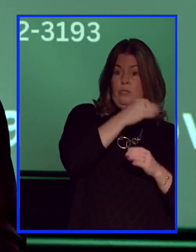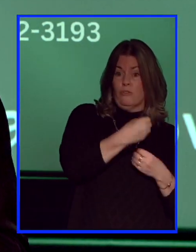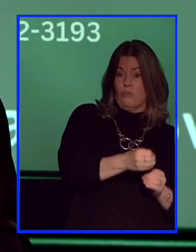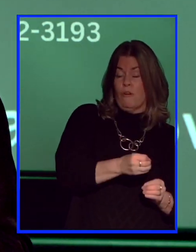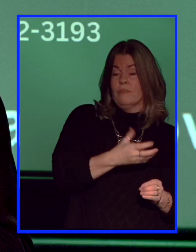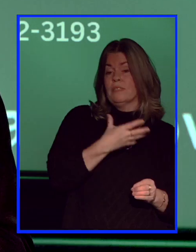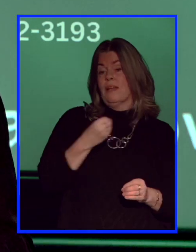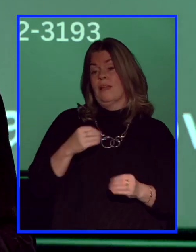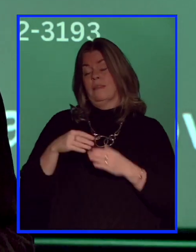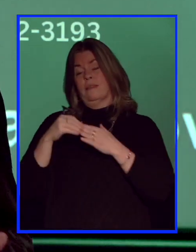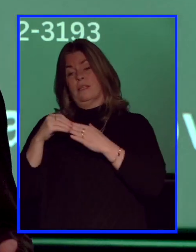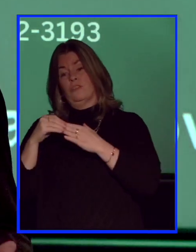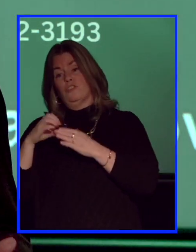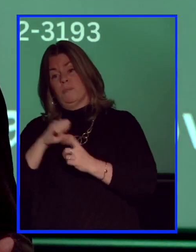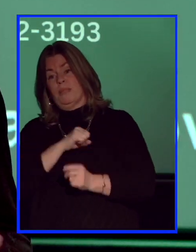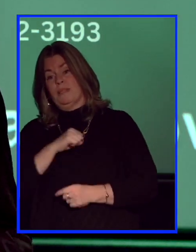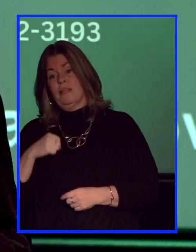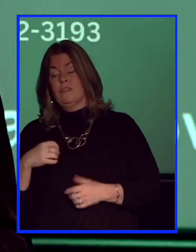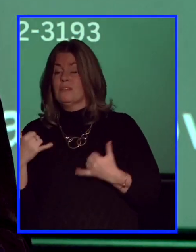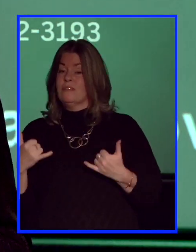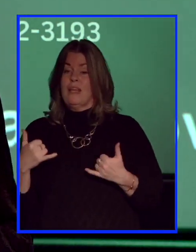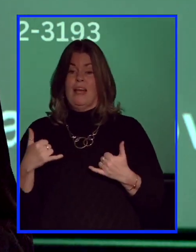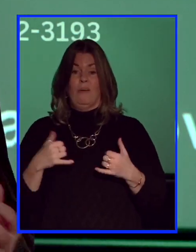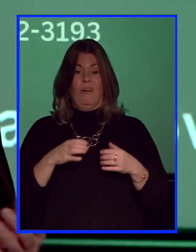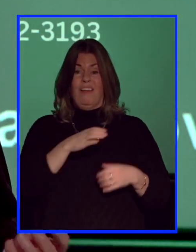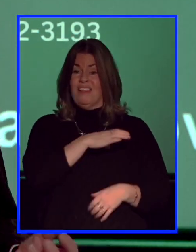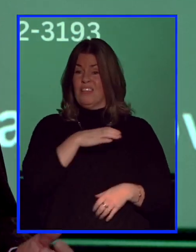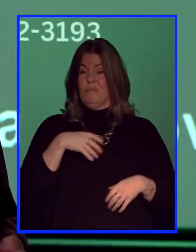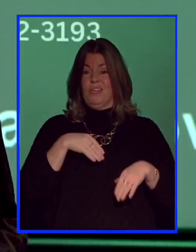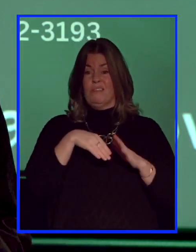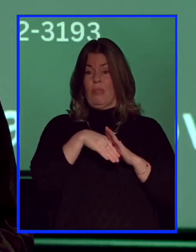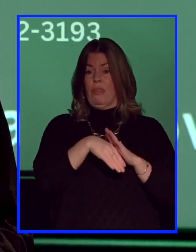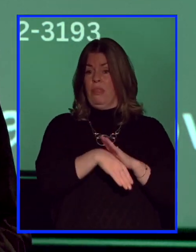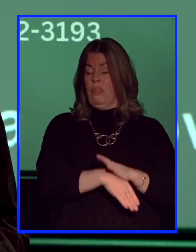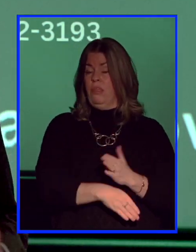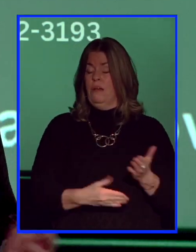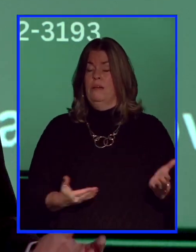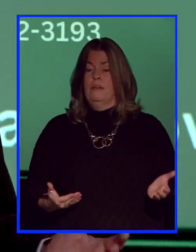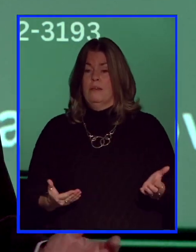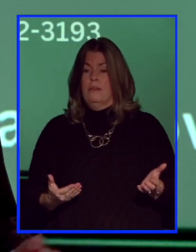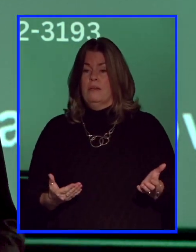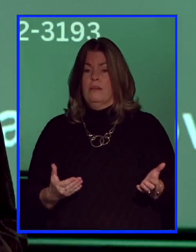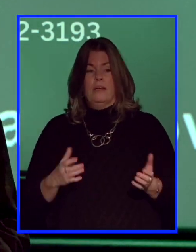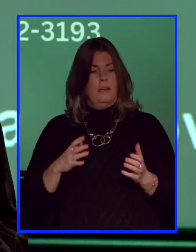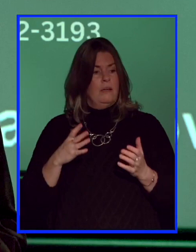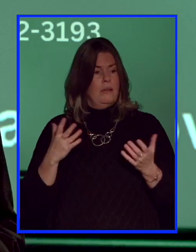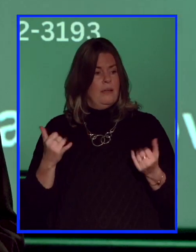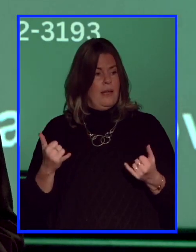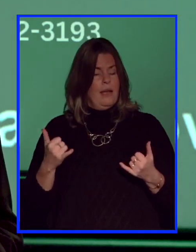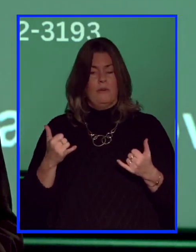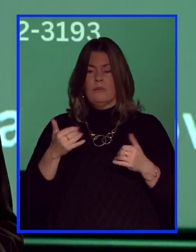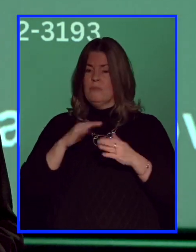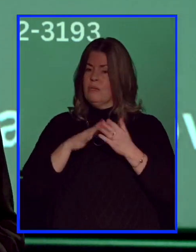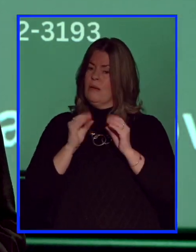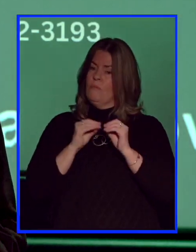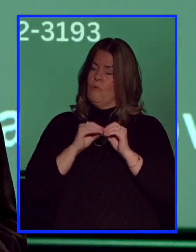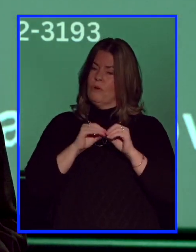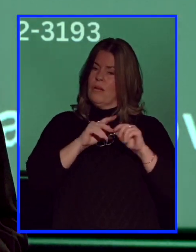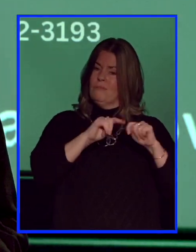in the Senate has eroded the committees. But that's a real reflection of how tribal our politics have become in the